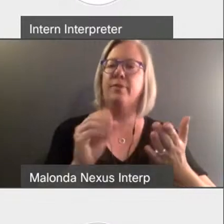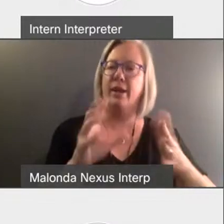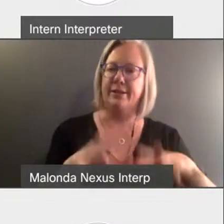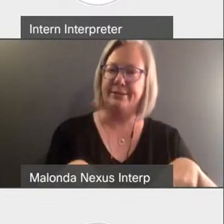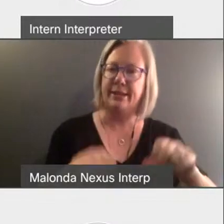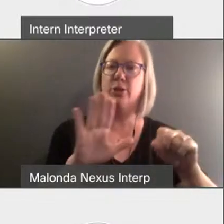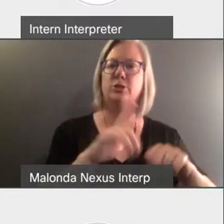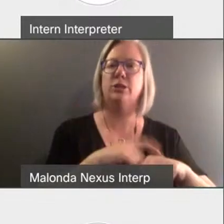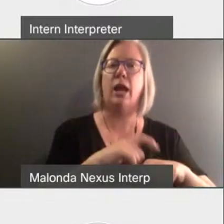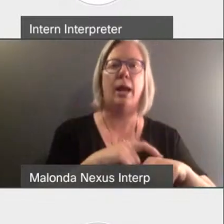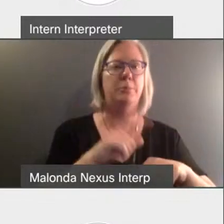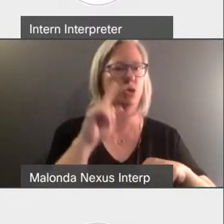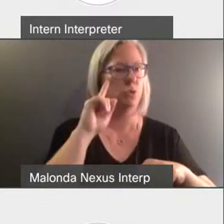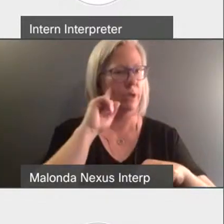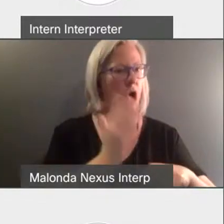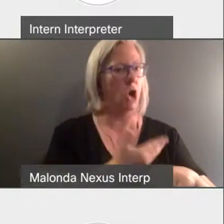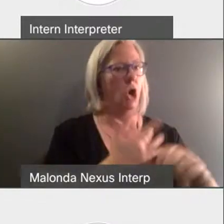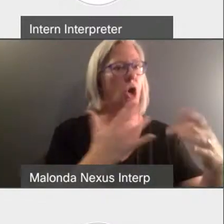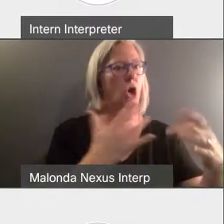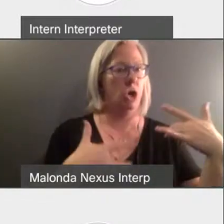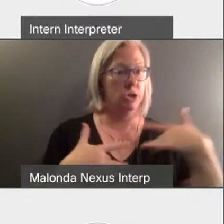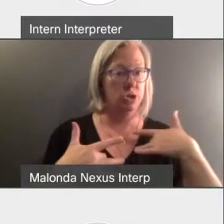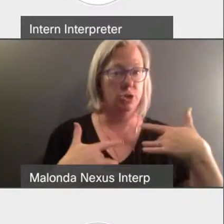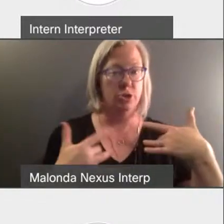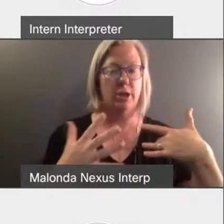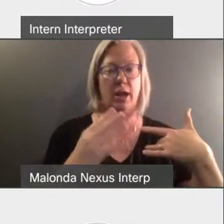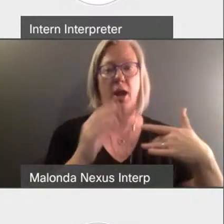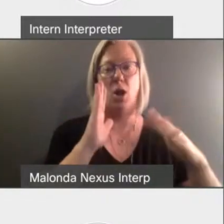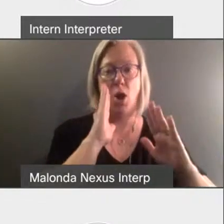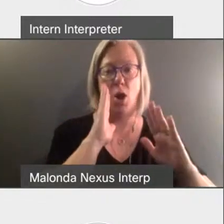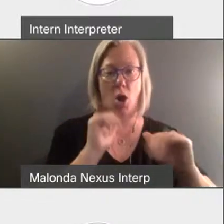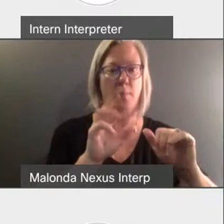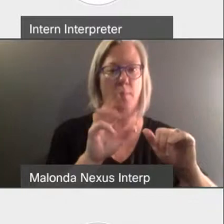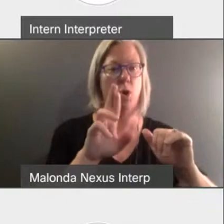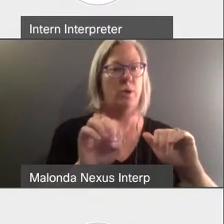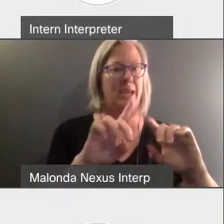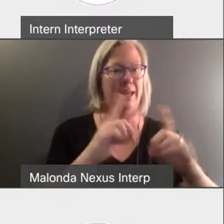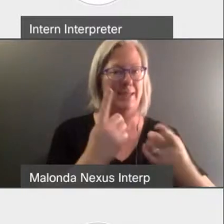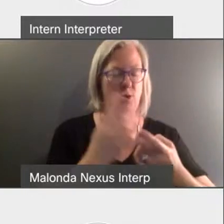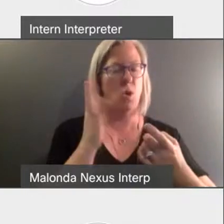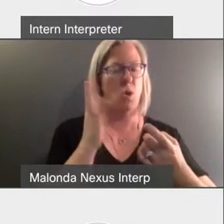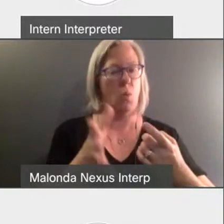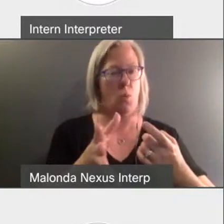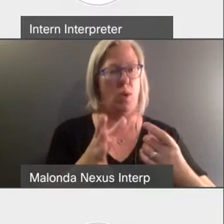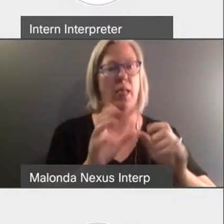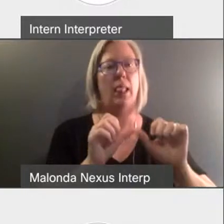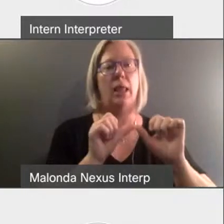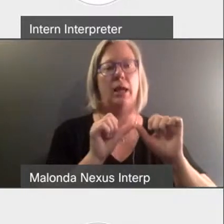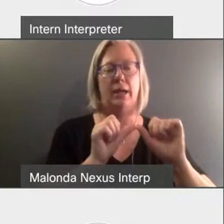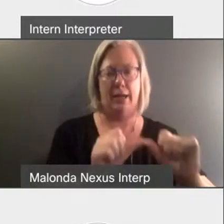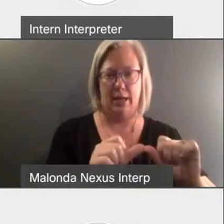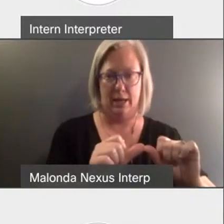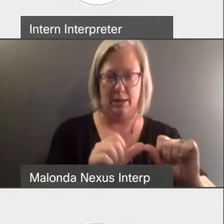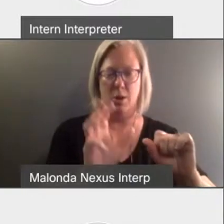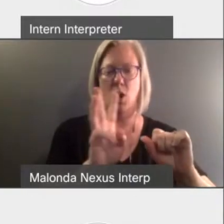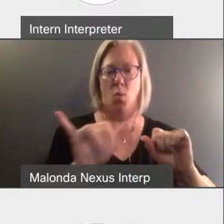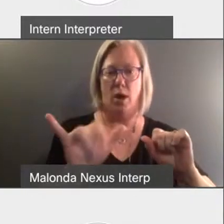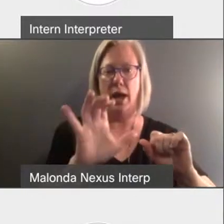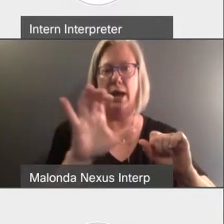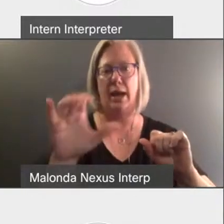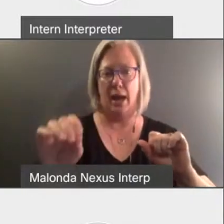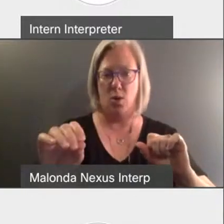the time to hear our concerns, and hope that the redistricting will keep Wyandotte